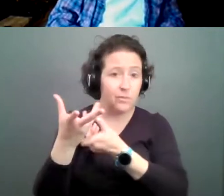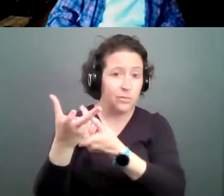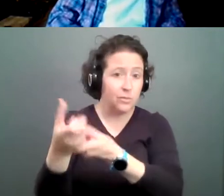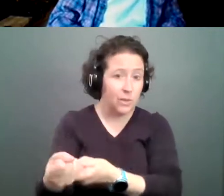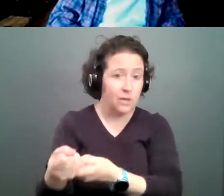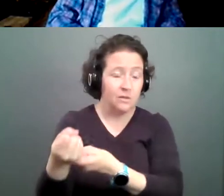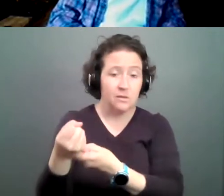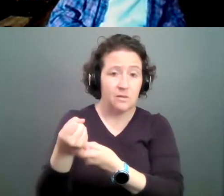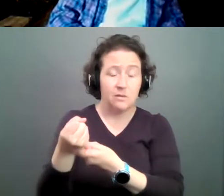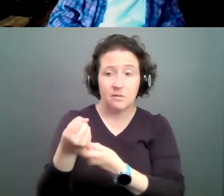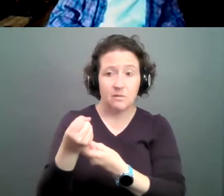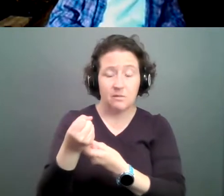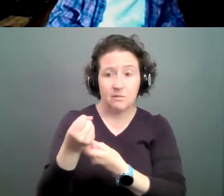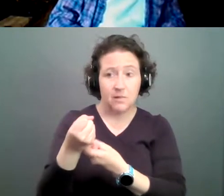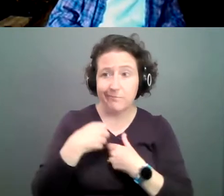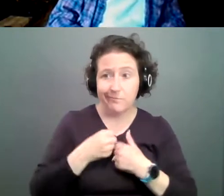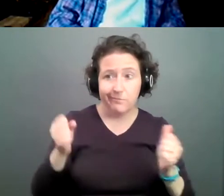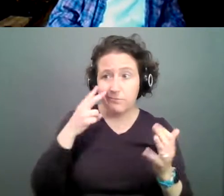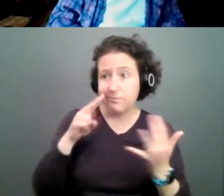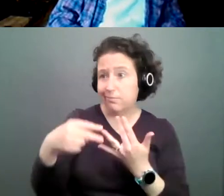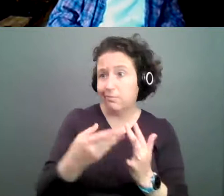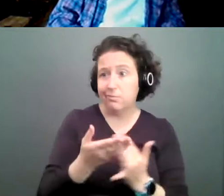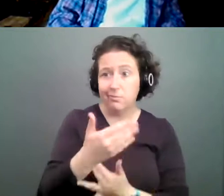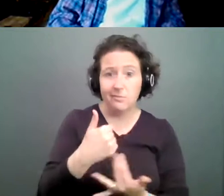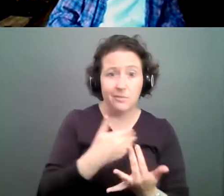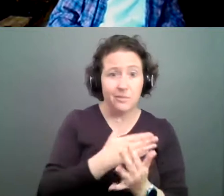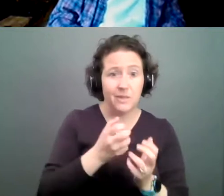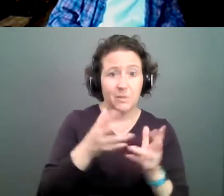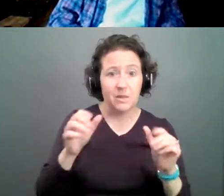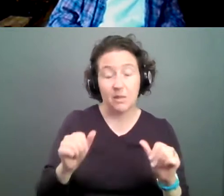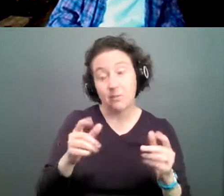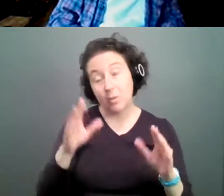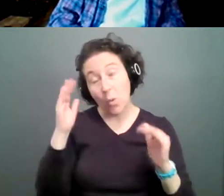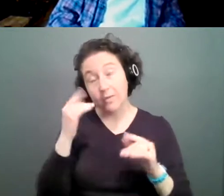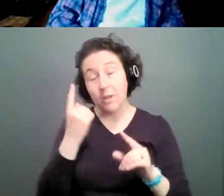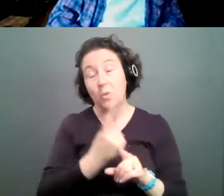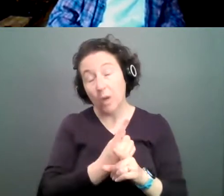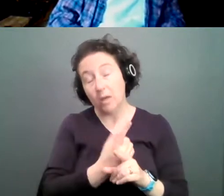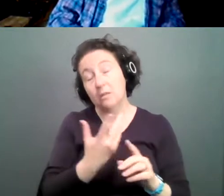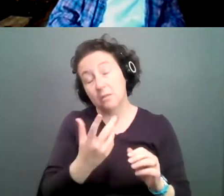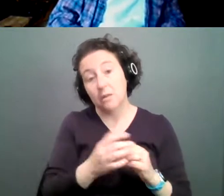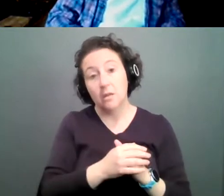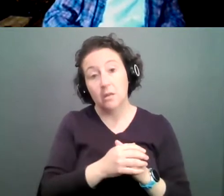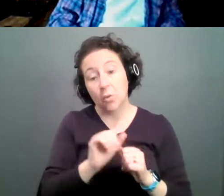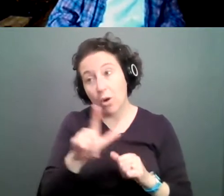being transparent and hopefully right at all times.